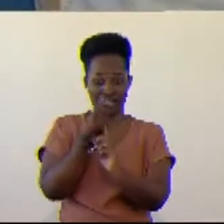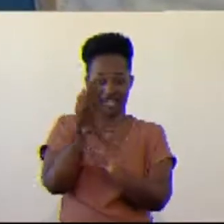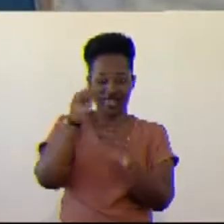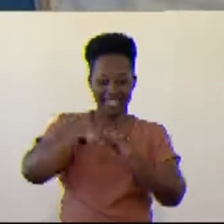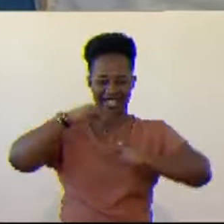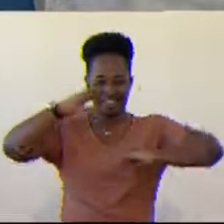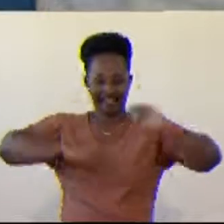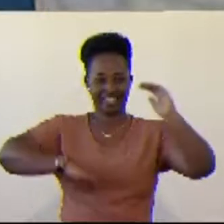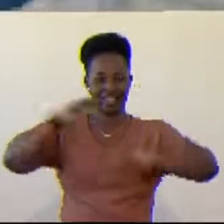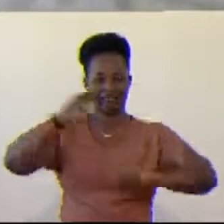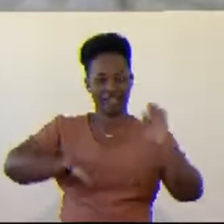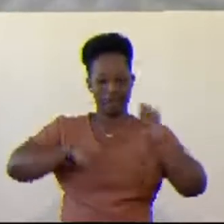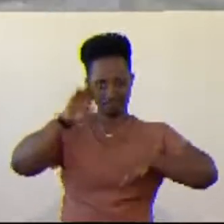equilibrium.